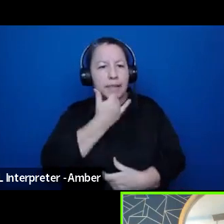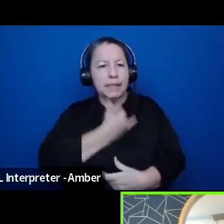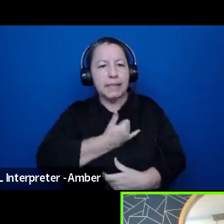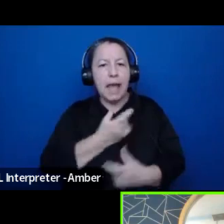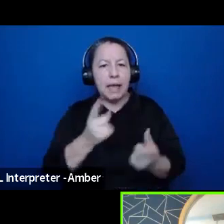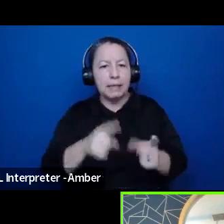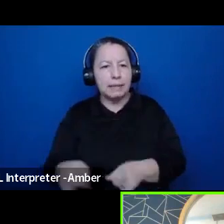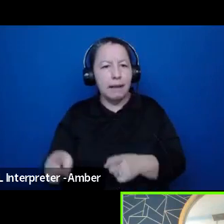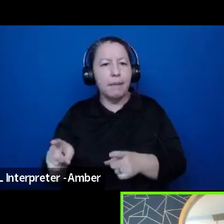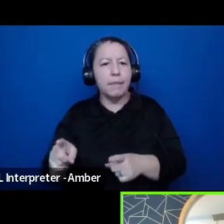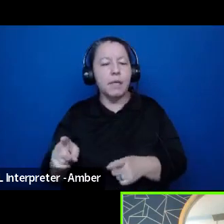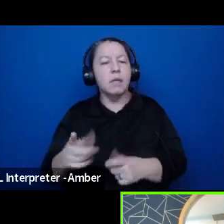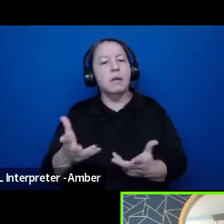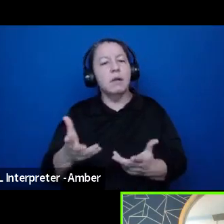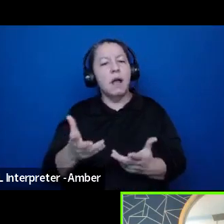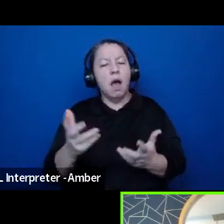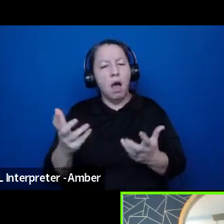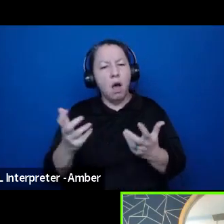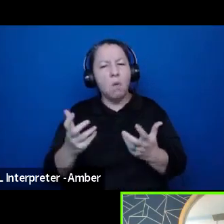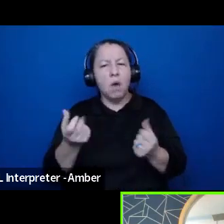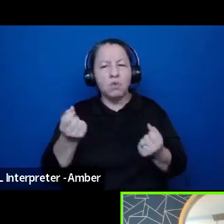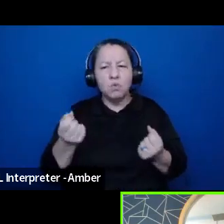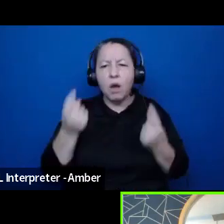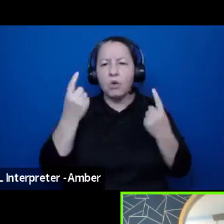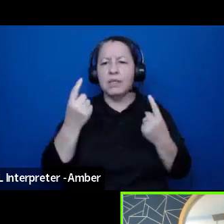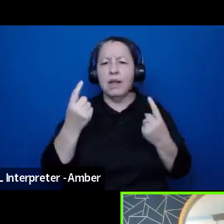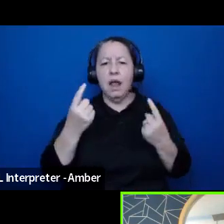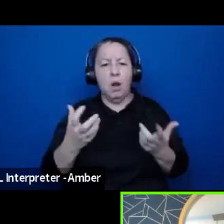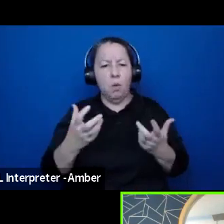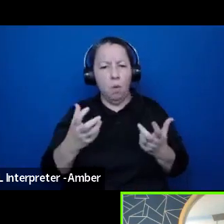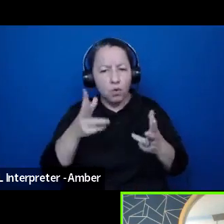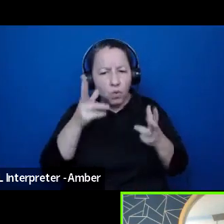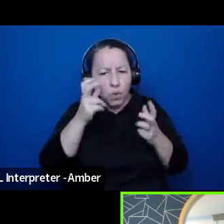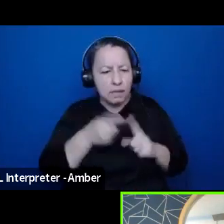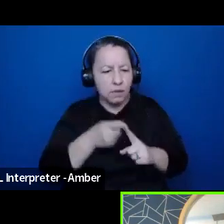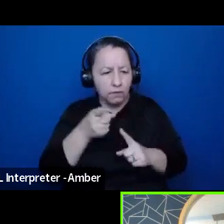to understand and to listen